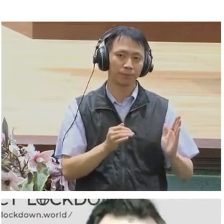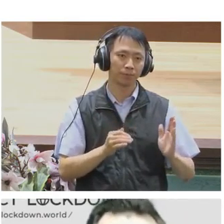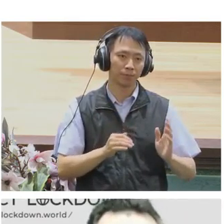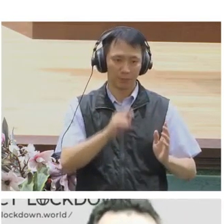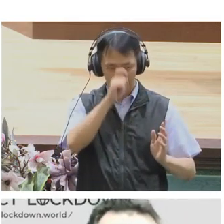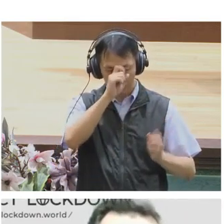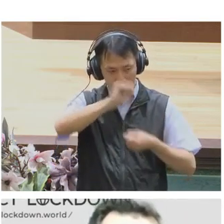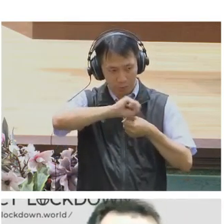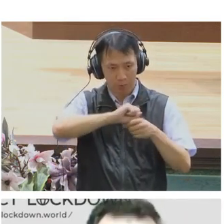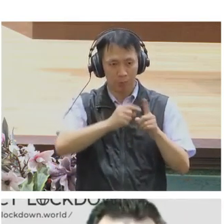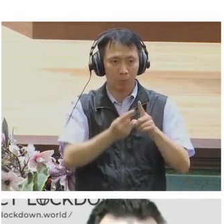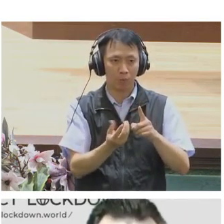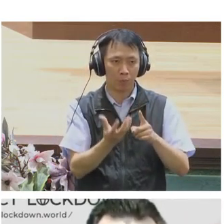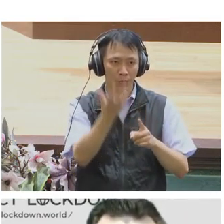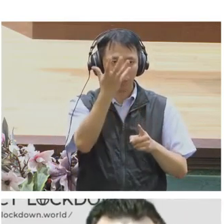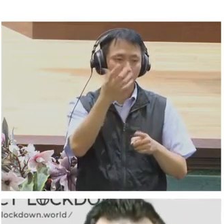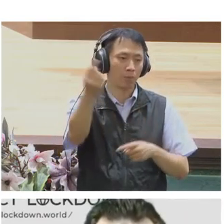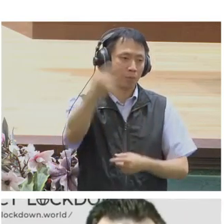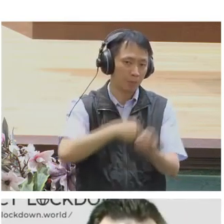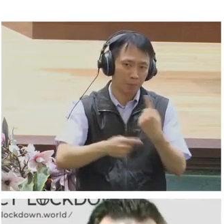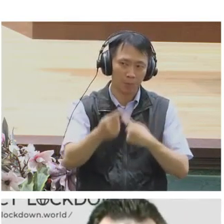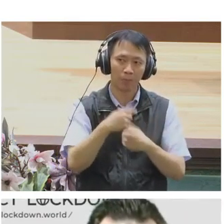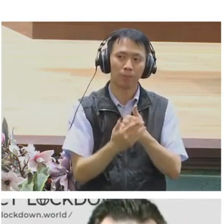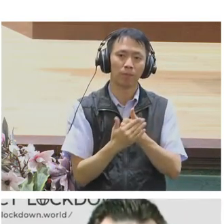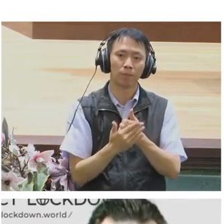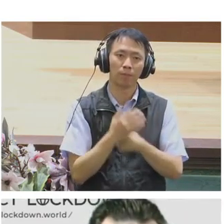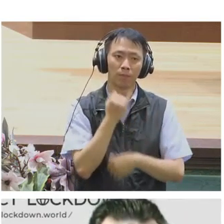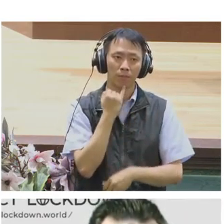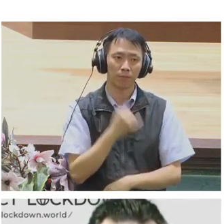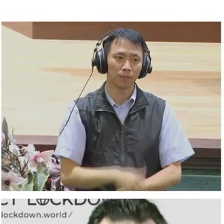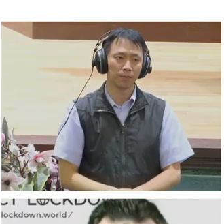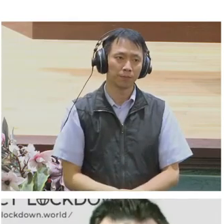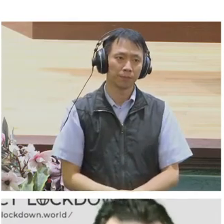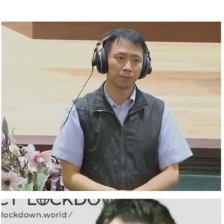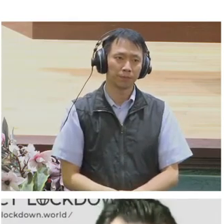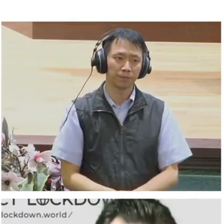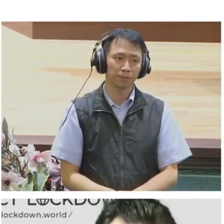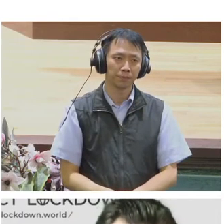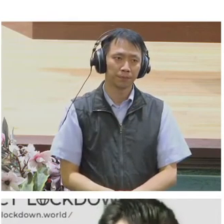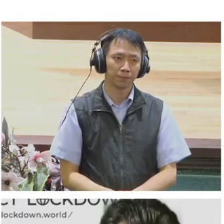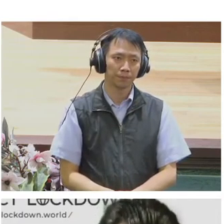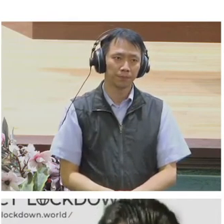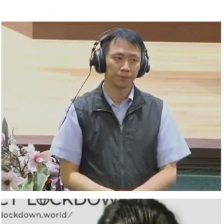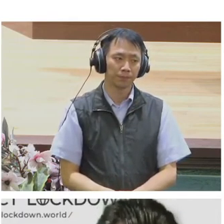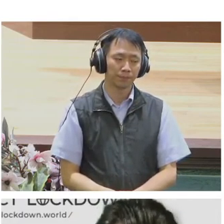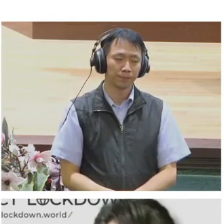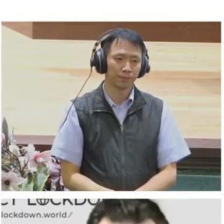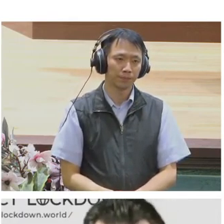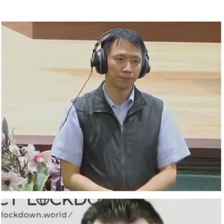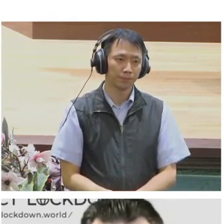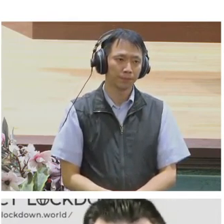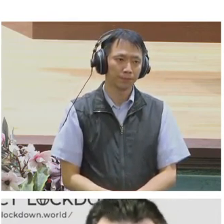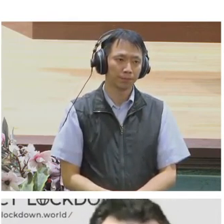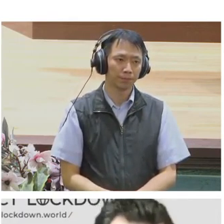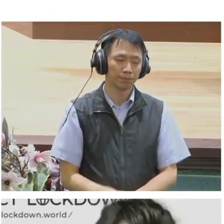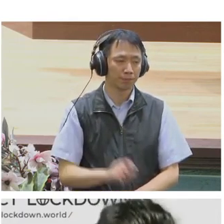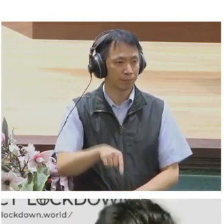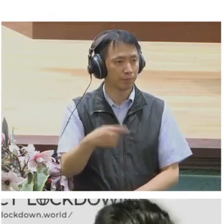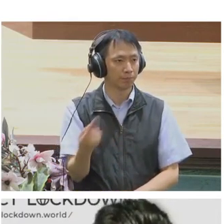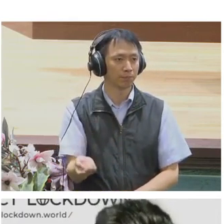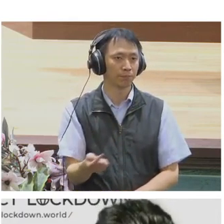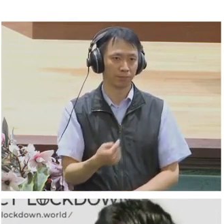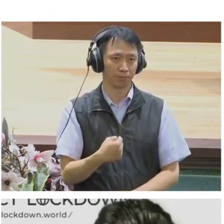active in its development. And the next slide will be my final one for now,